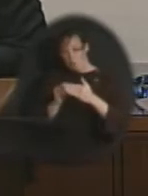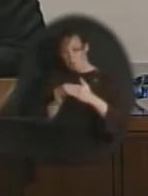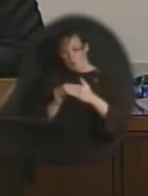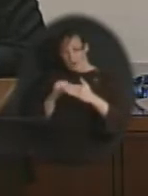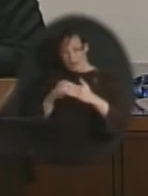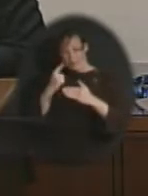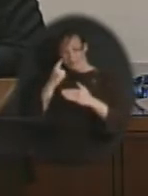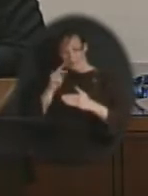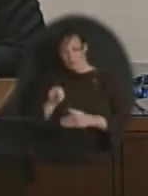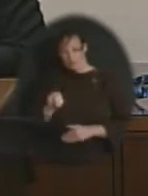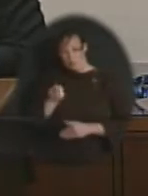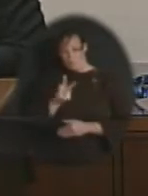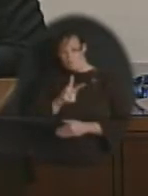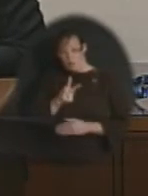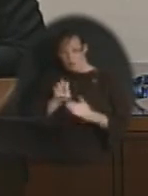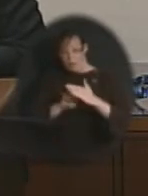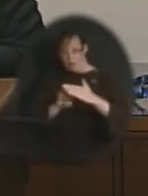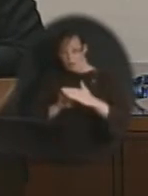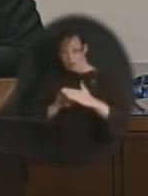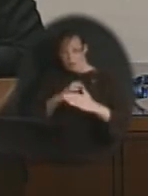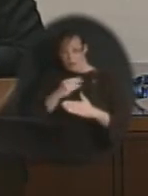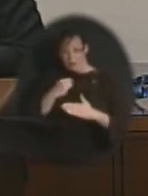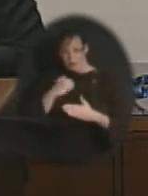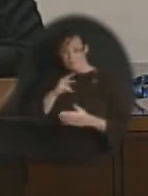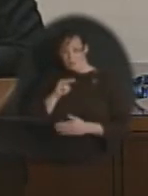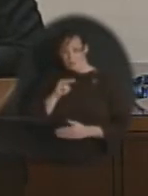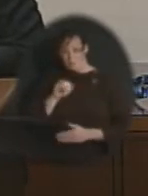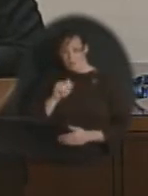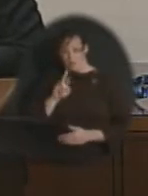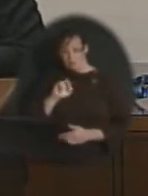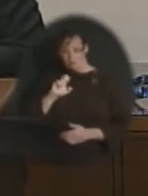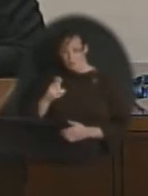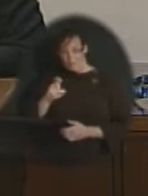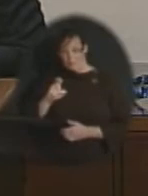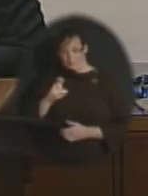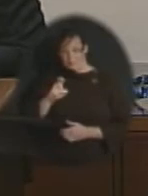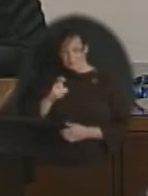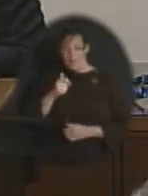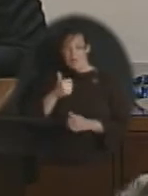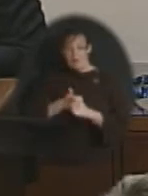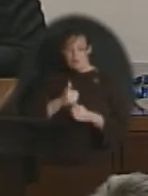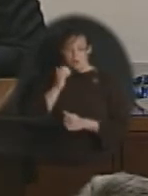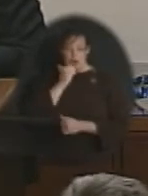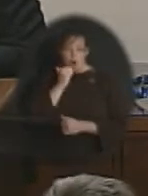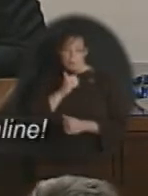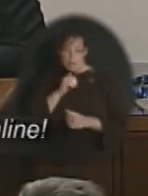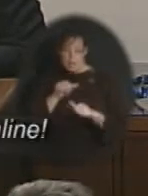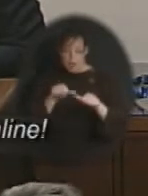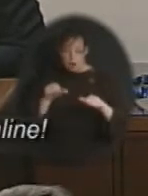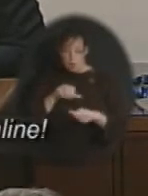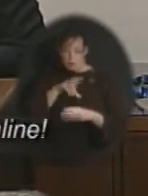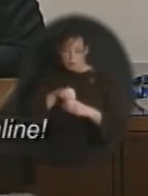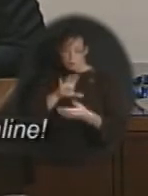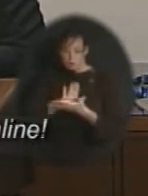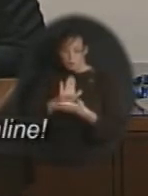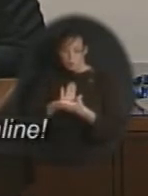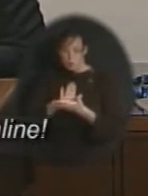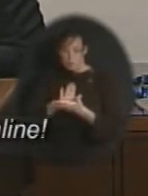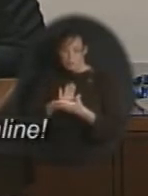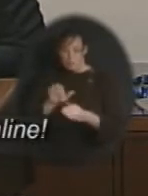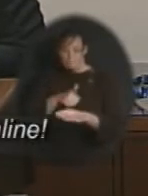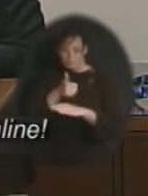is Northview Elementary, and they specifically have a matrix up. And so every common area in their school, they've outlined